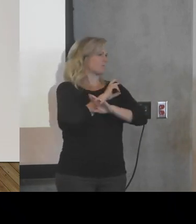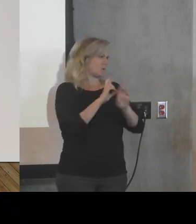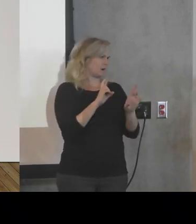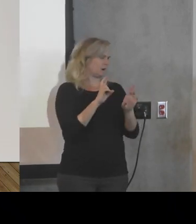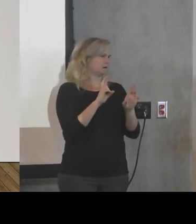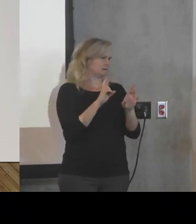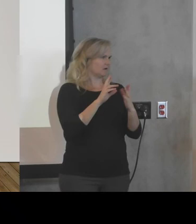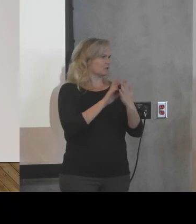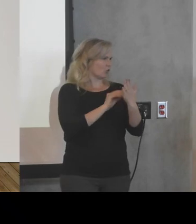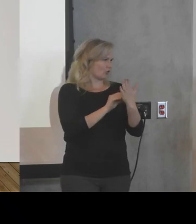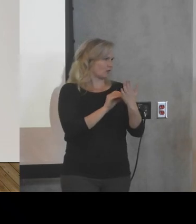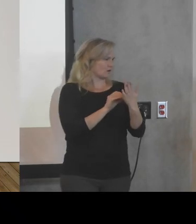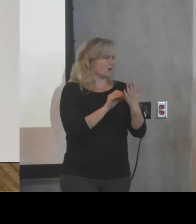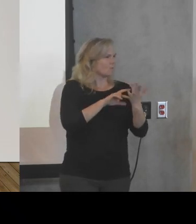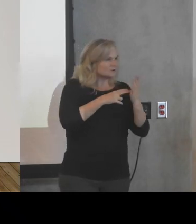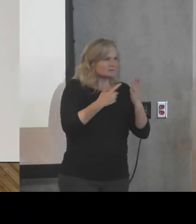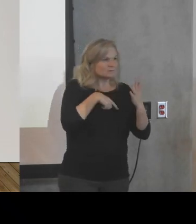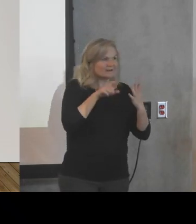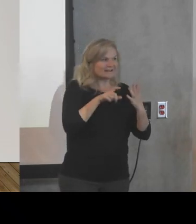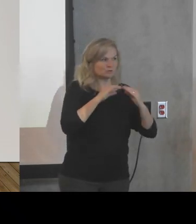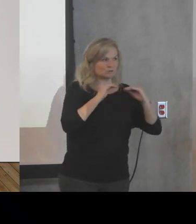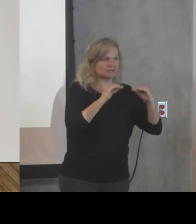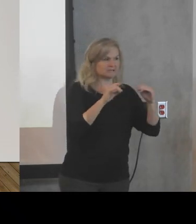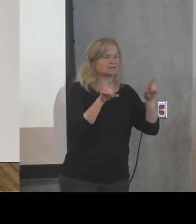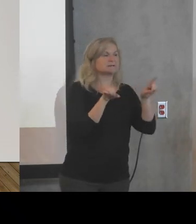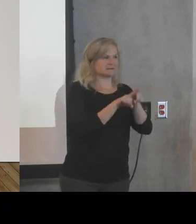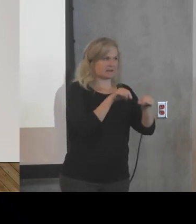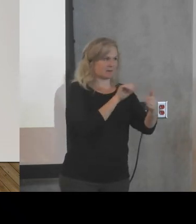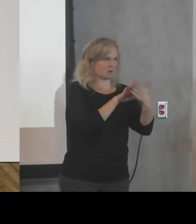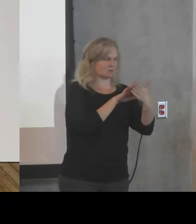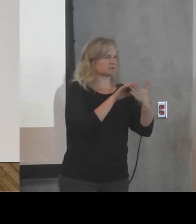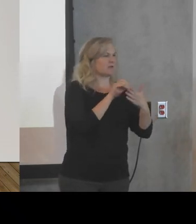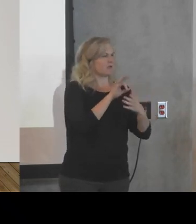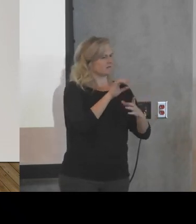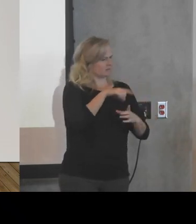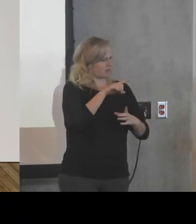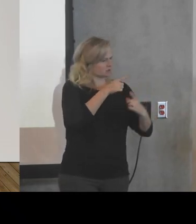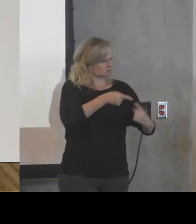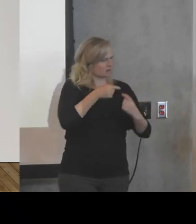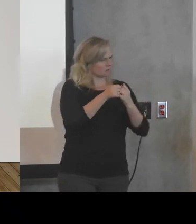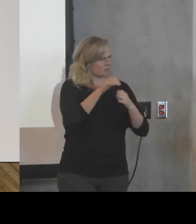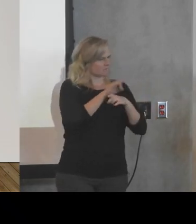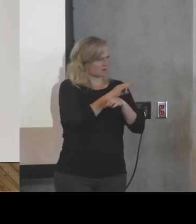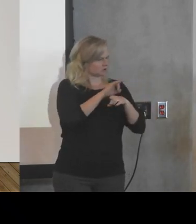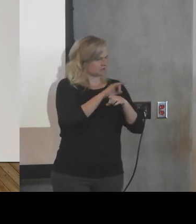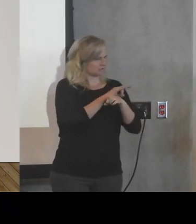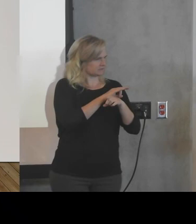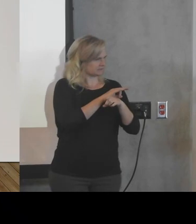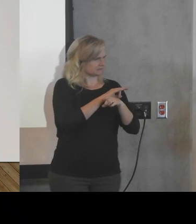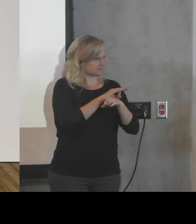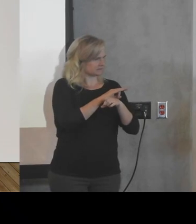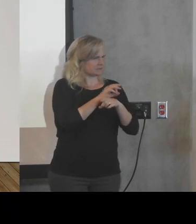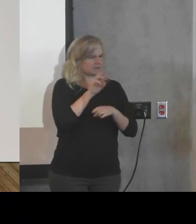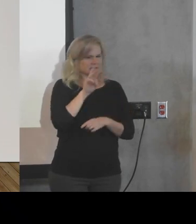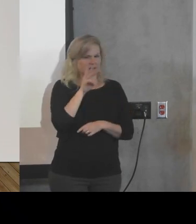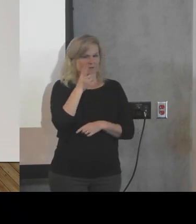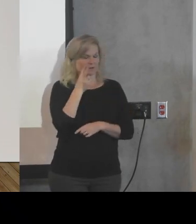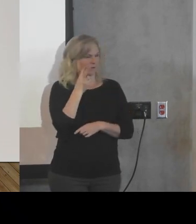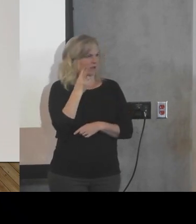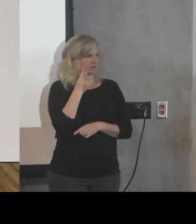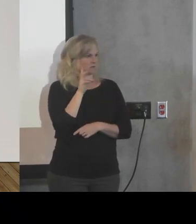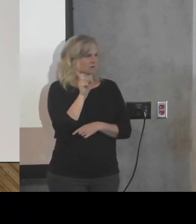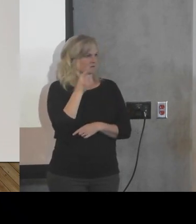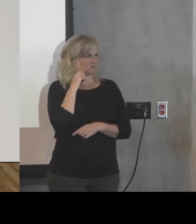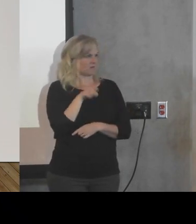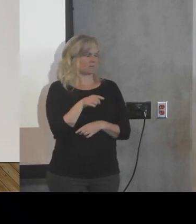way that we want to be teaching our students. If they're struggling with functions, WH questions are going to be so difficult